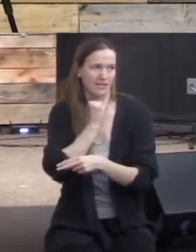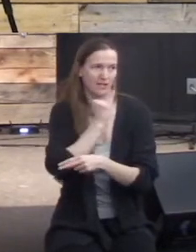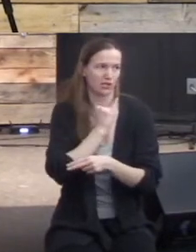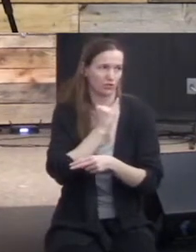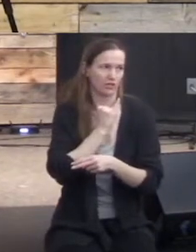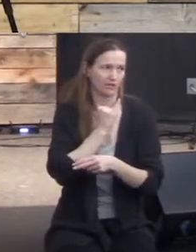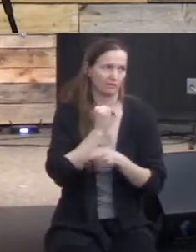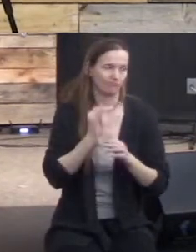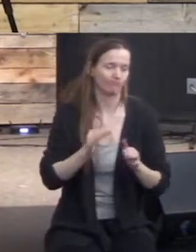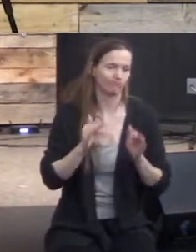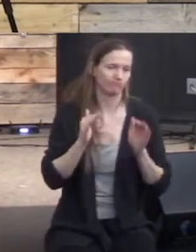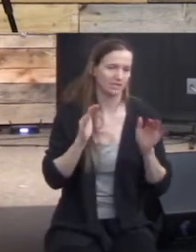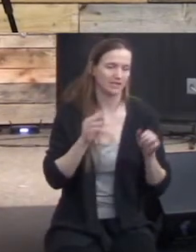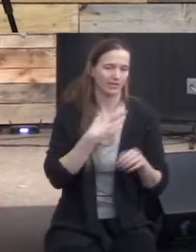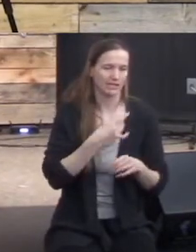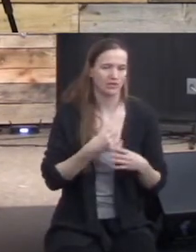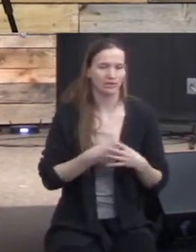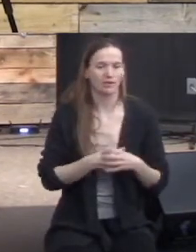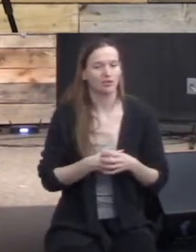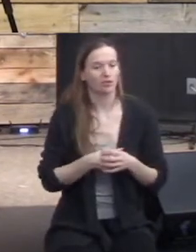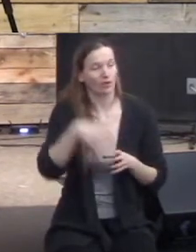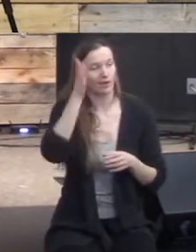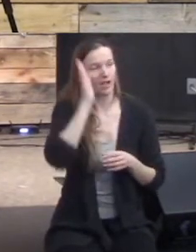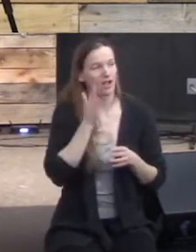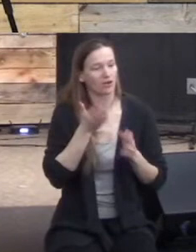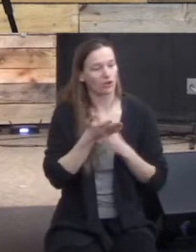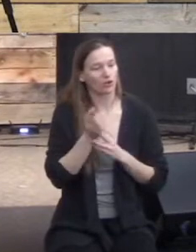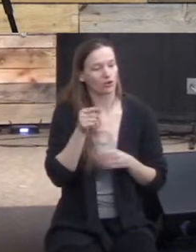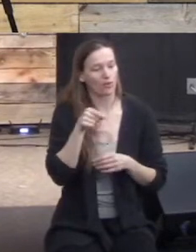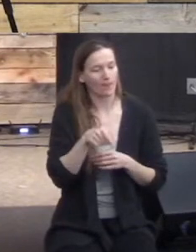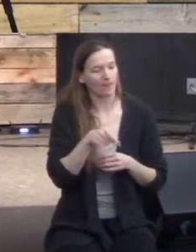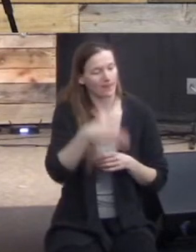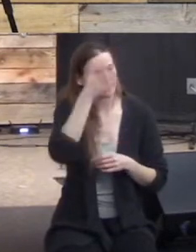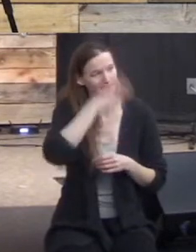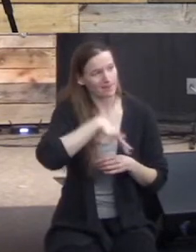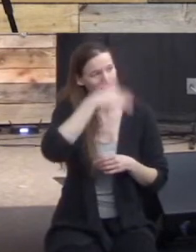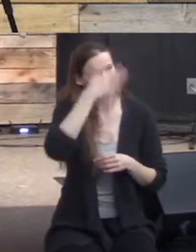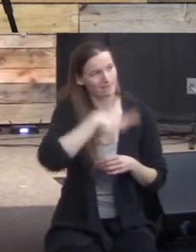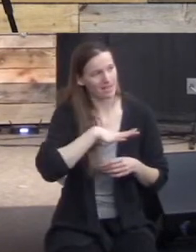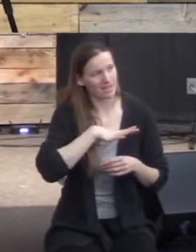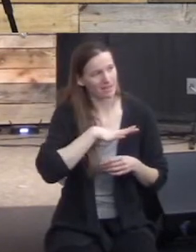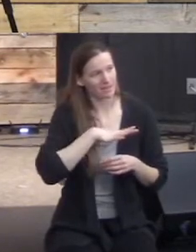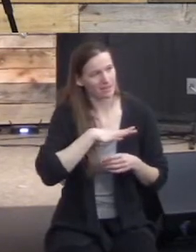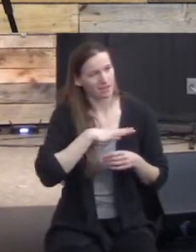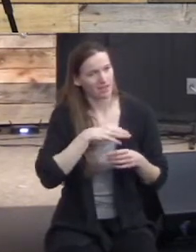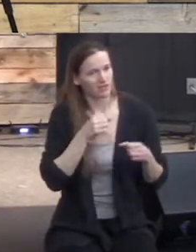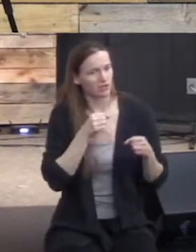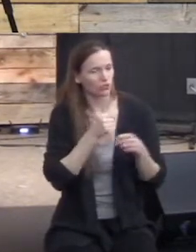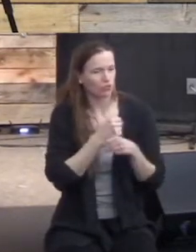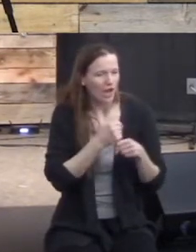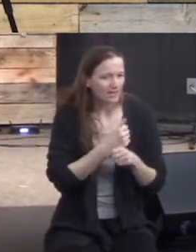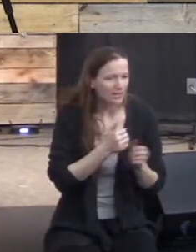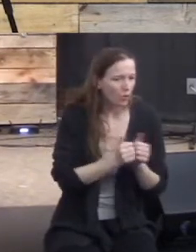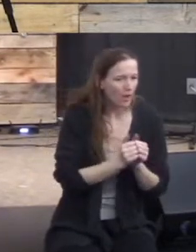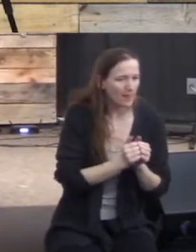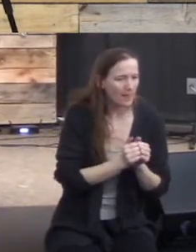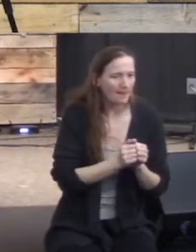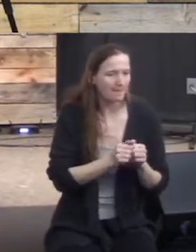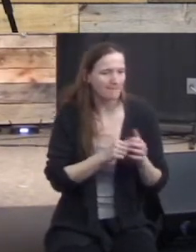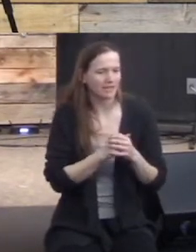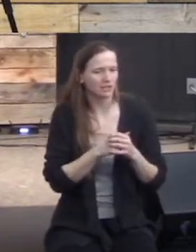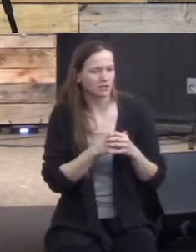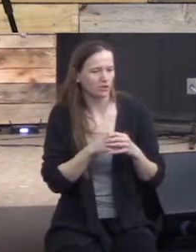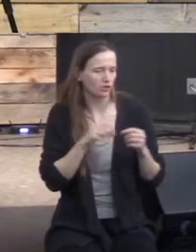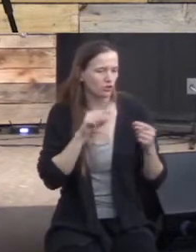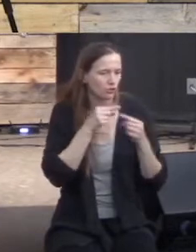God through this man, probably Jesus, God through this man is wrestling with him and dealing with the core issue. I